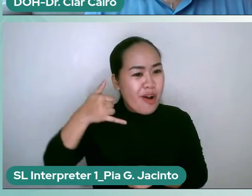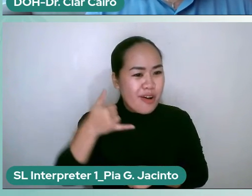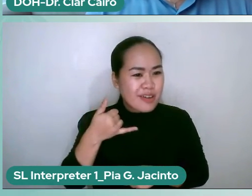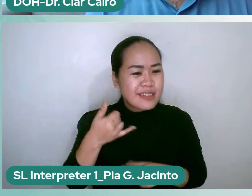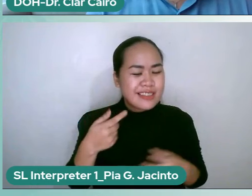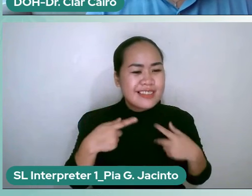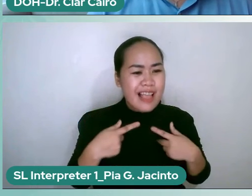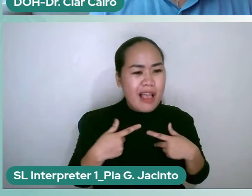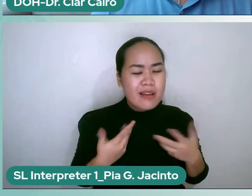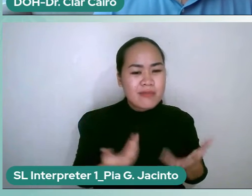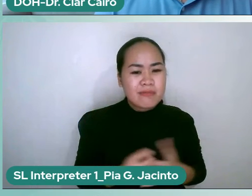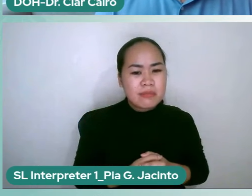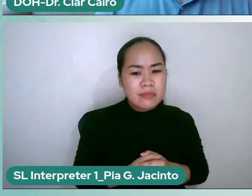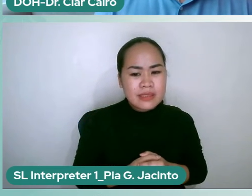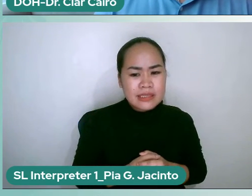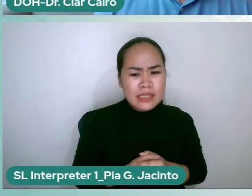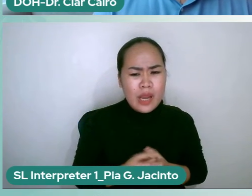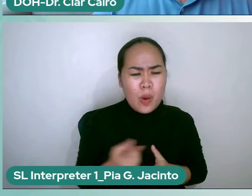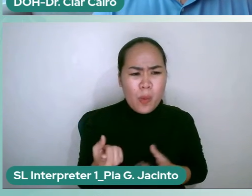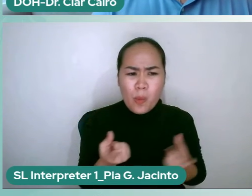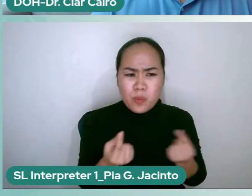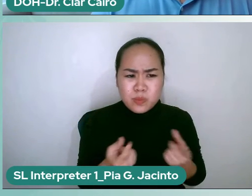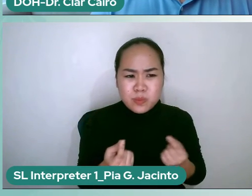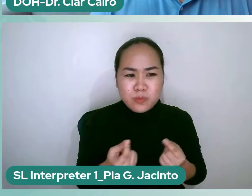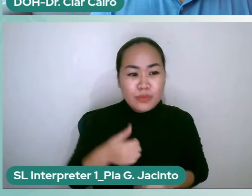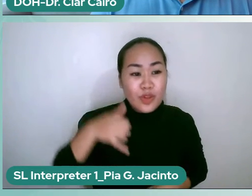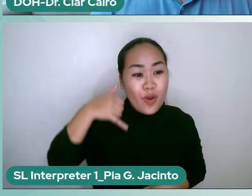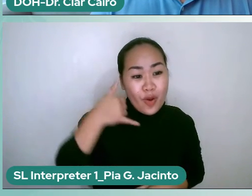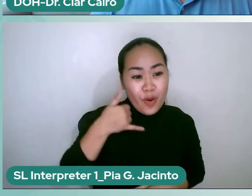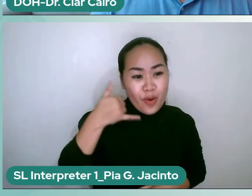is we talk to women and